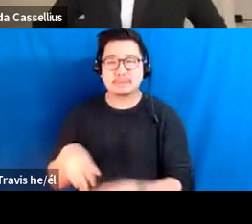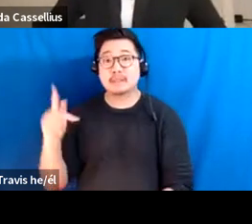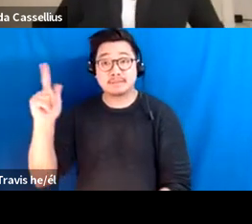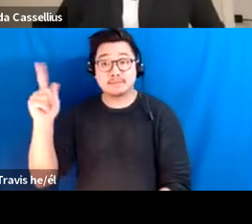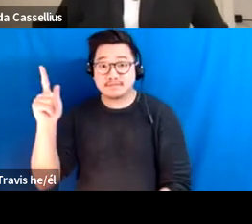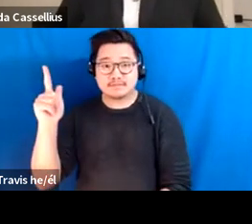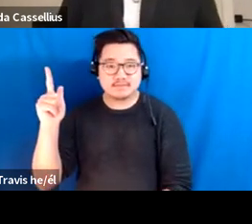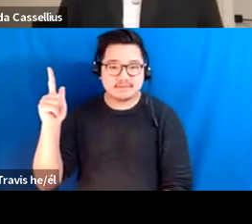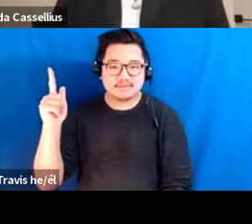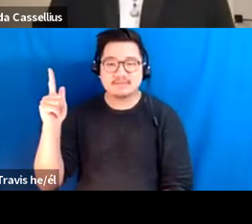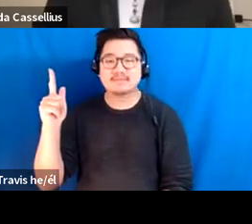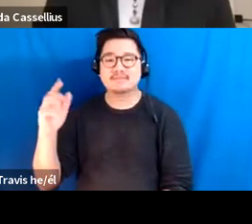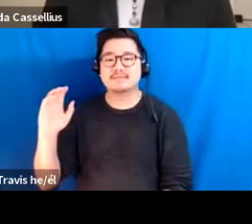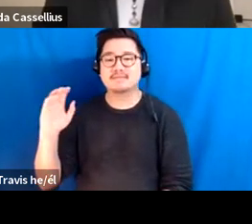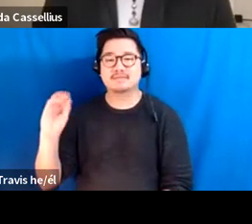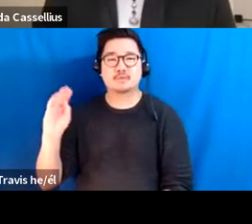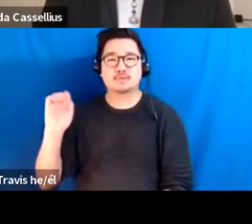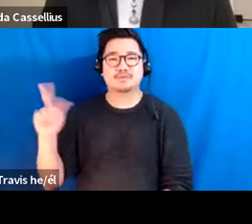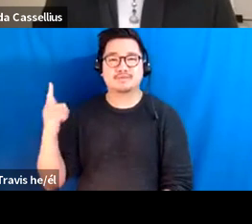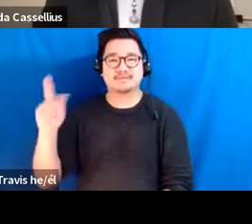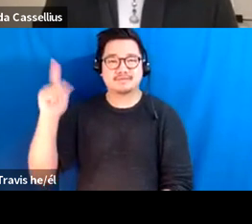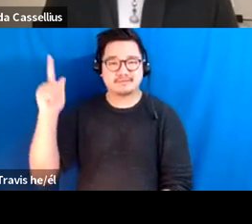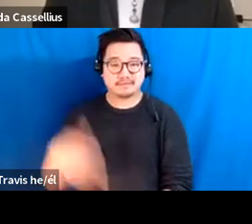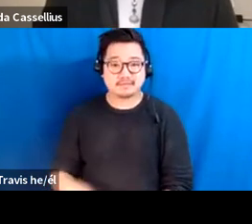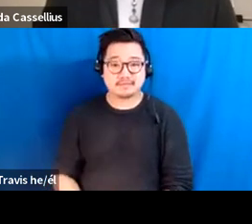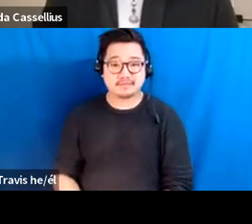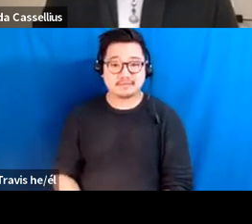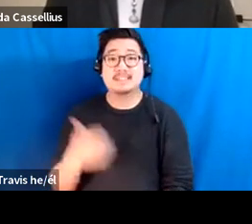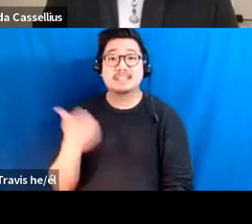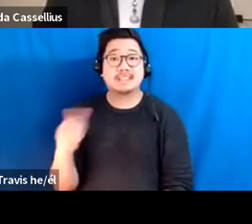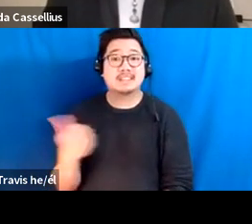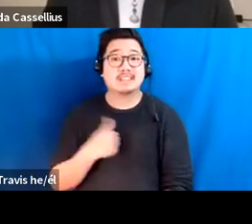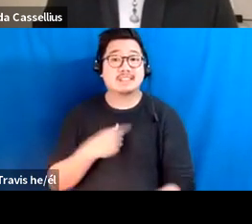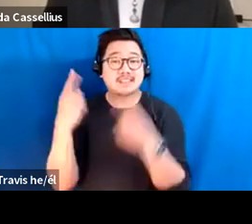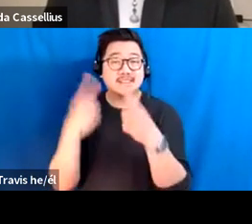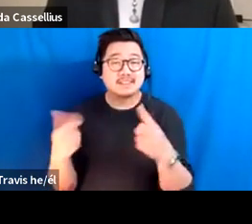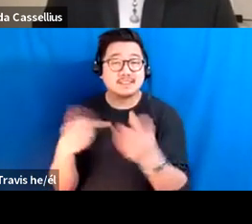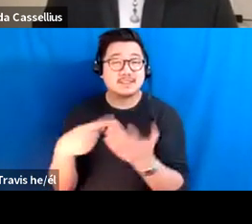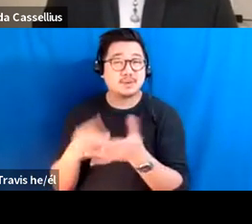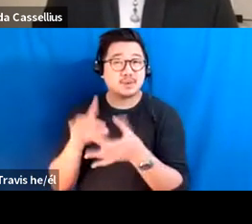second thank you is there any discussion or objection to the motion